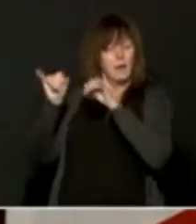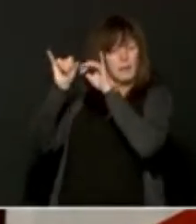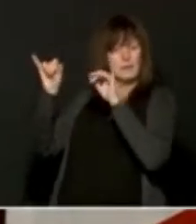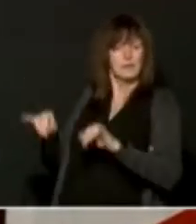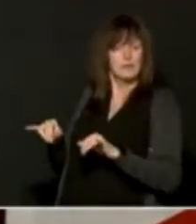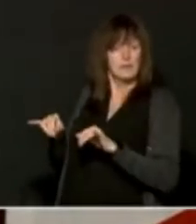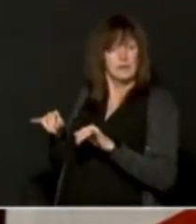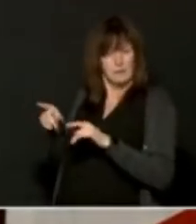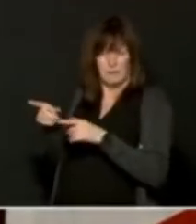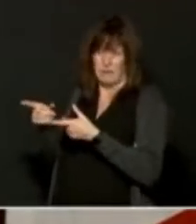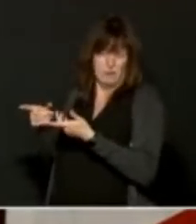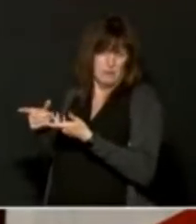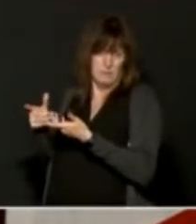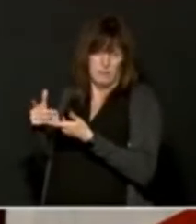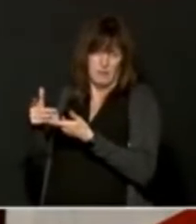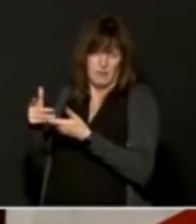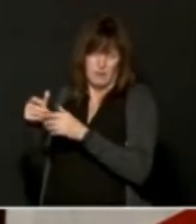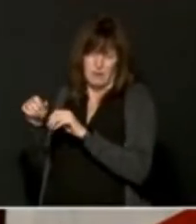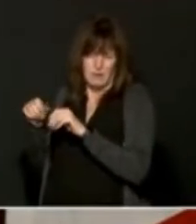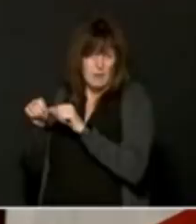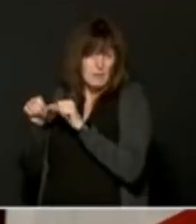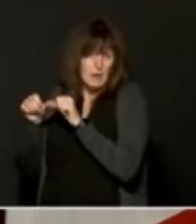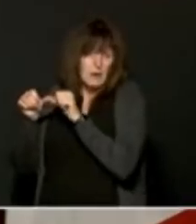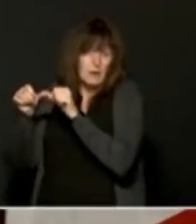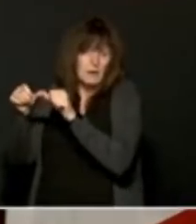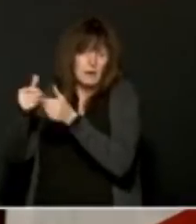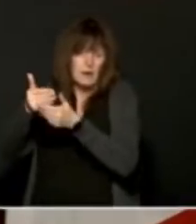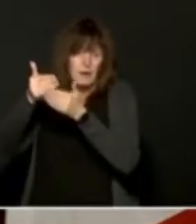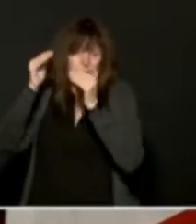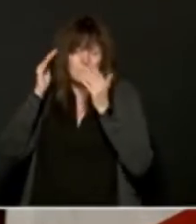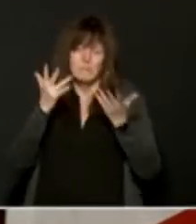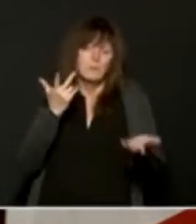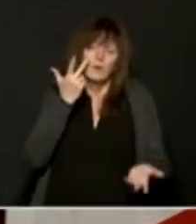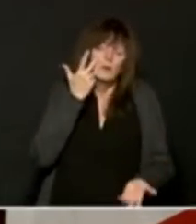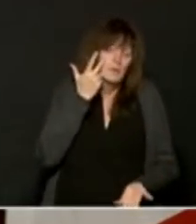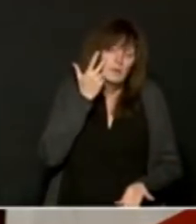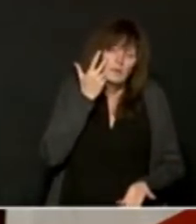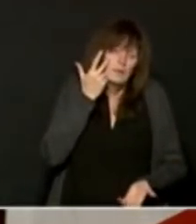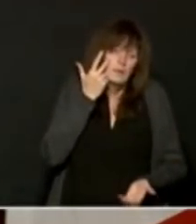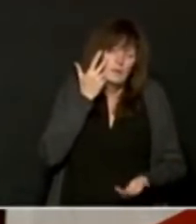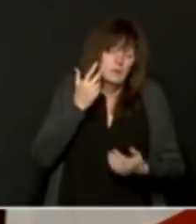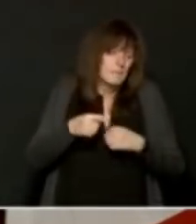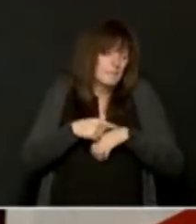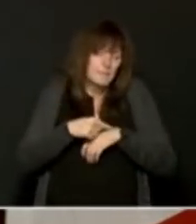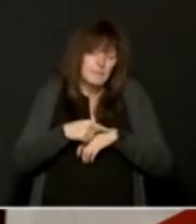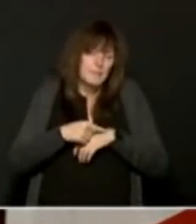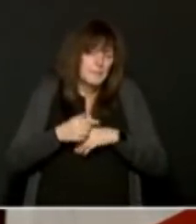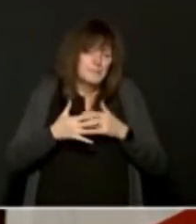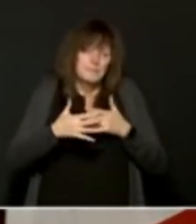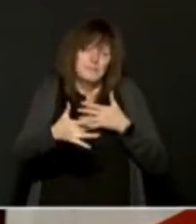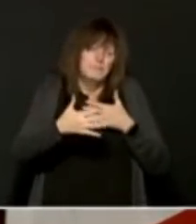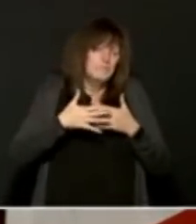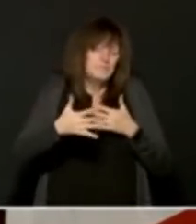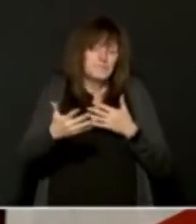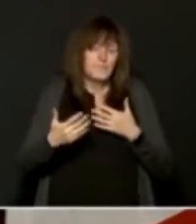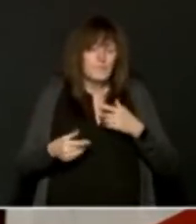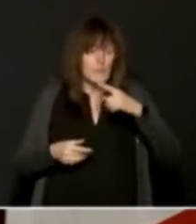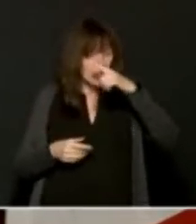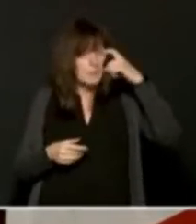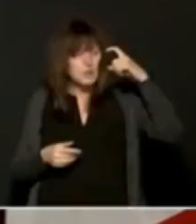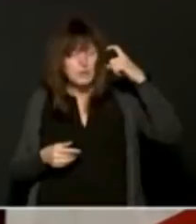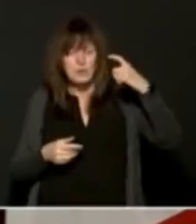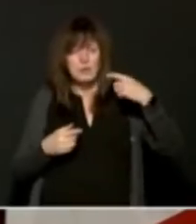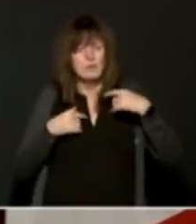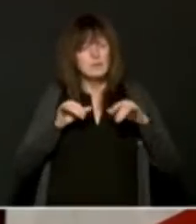What can I say for the summer? I think what I said before. Focus on getting yourself vaccinated, focus on